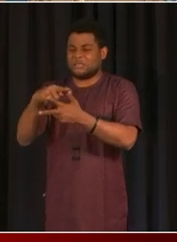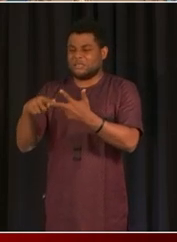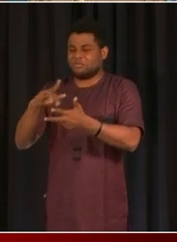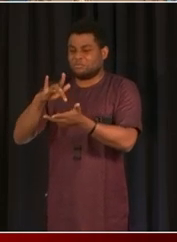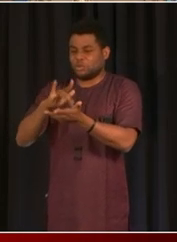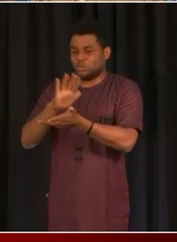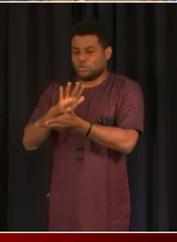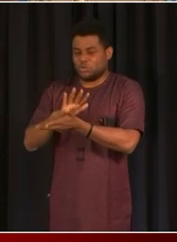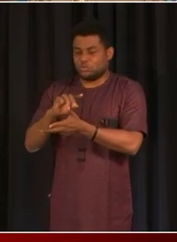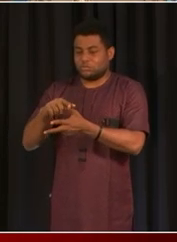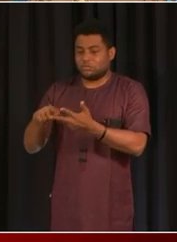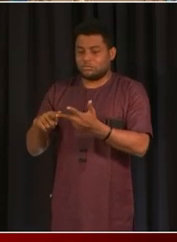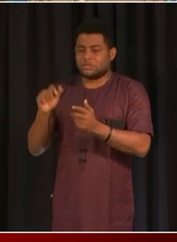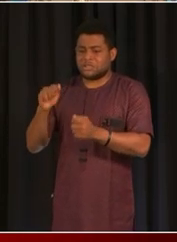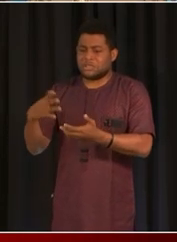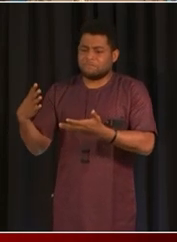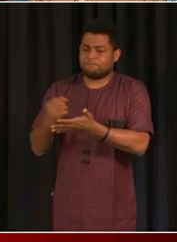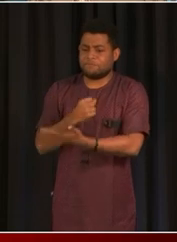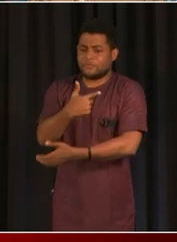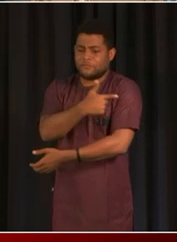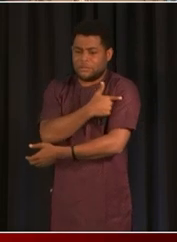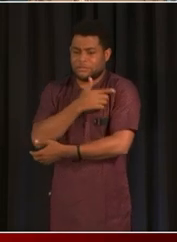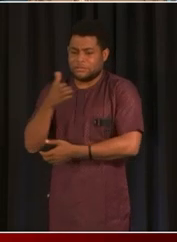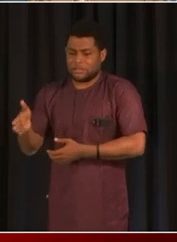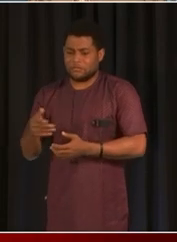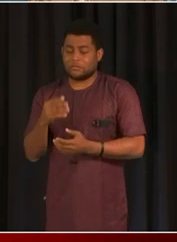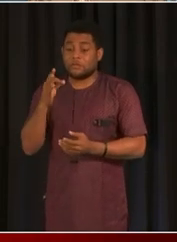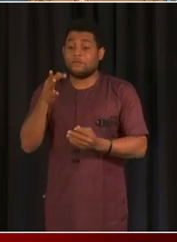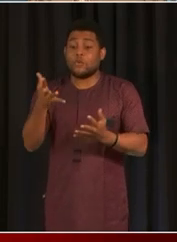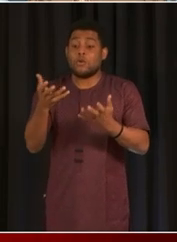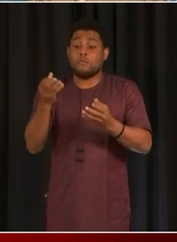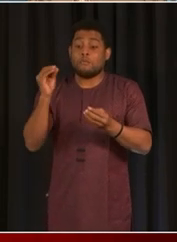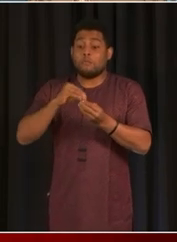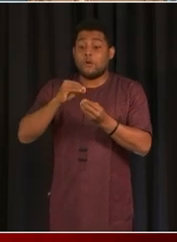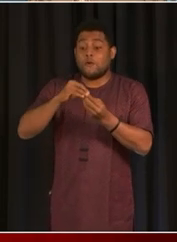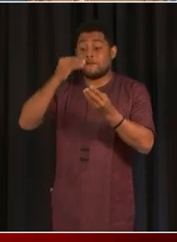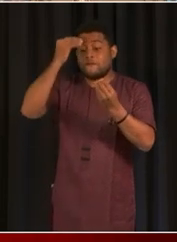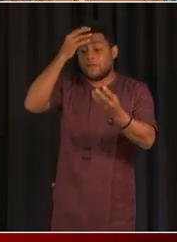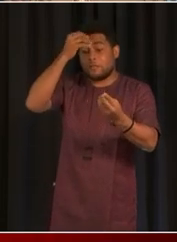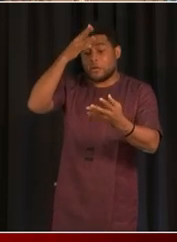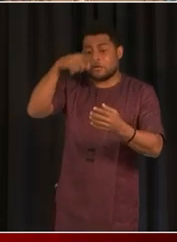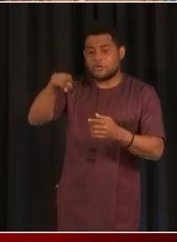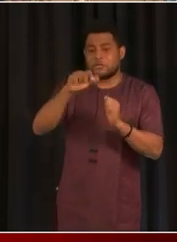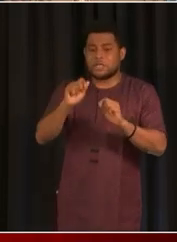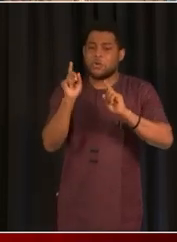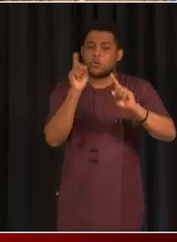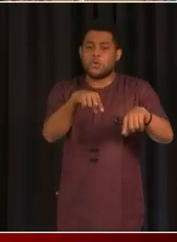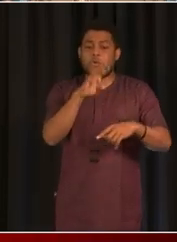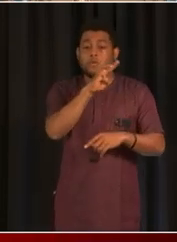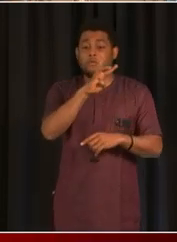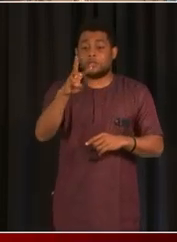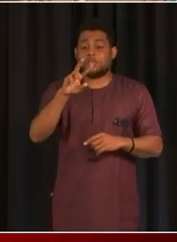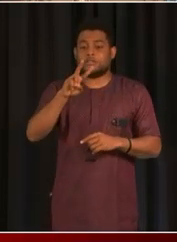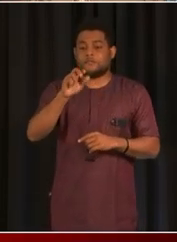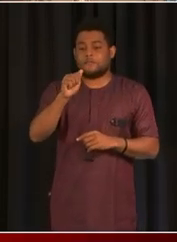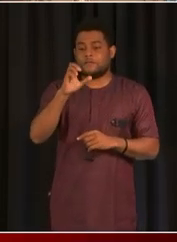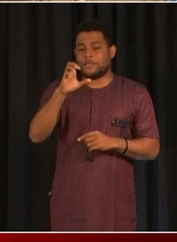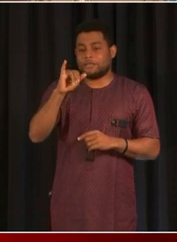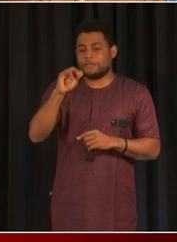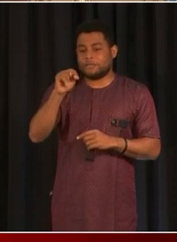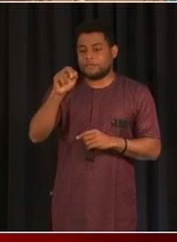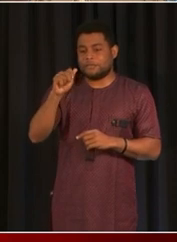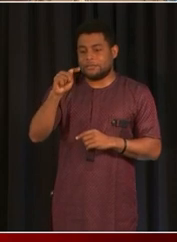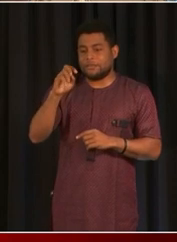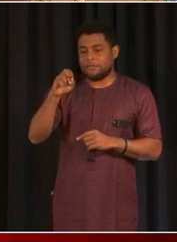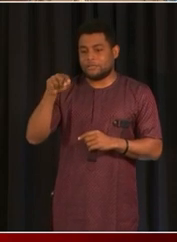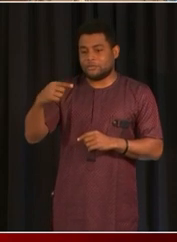School. So for more information, you can go to vaccines.gov, and of course you can follow up